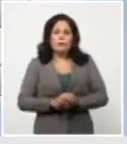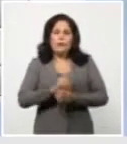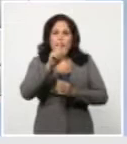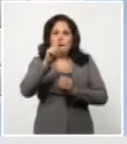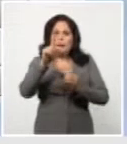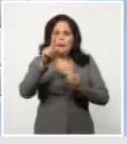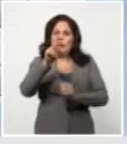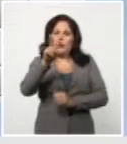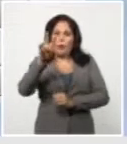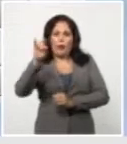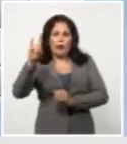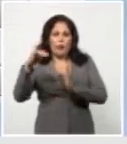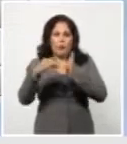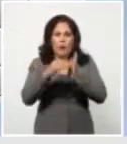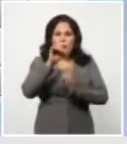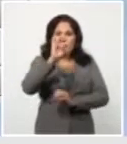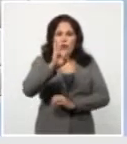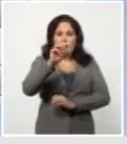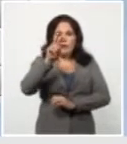with